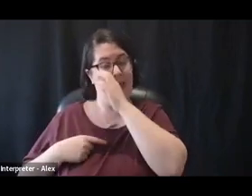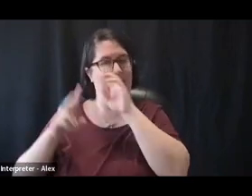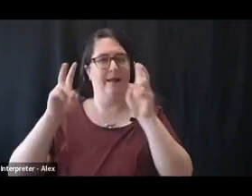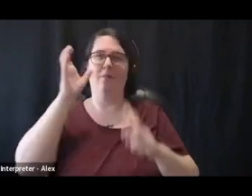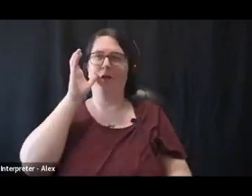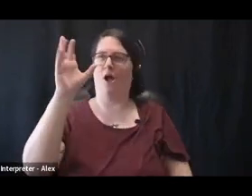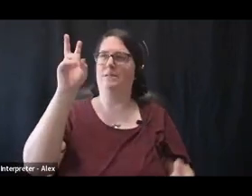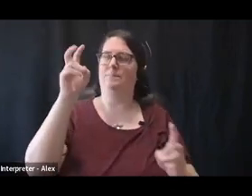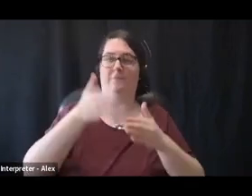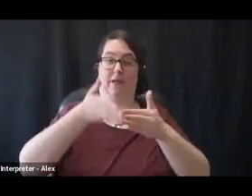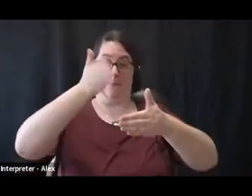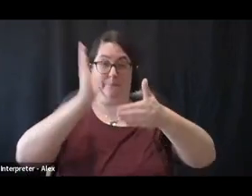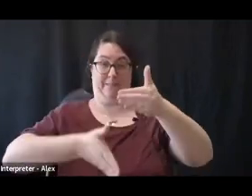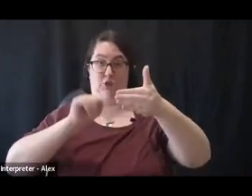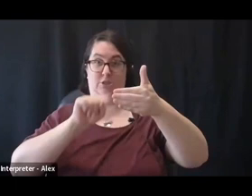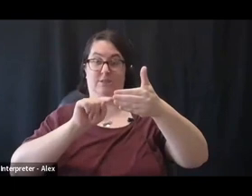of completion,